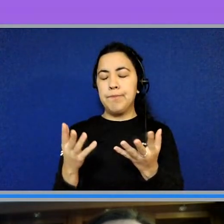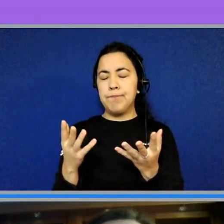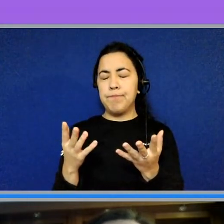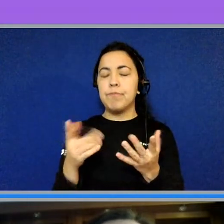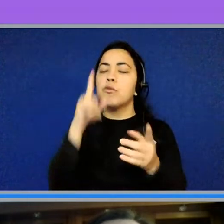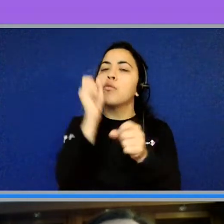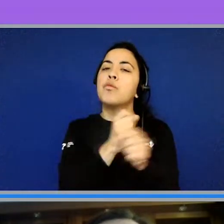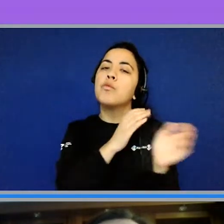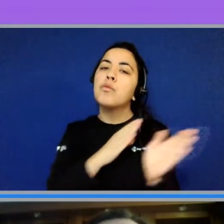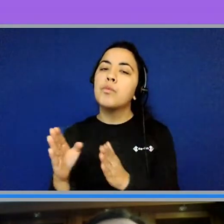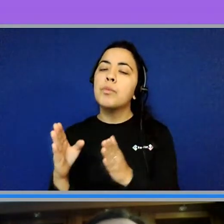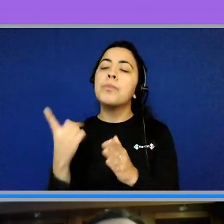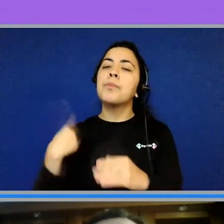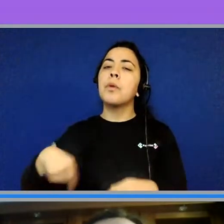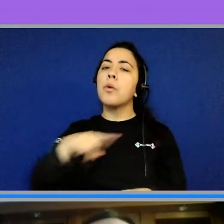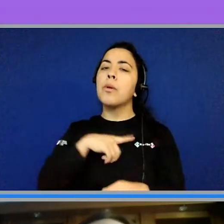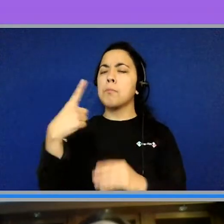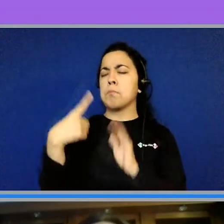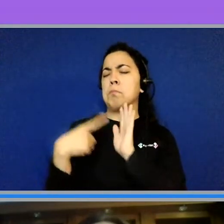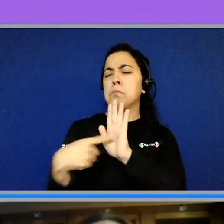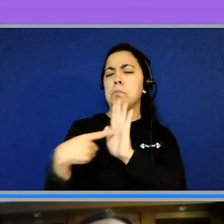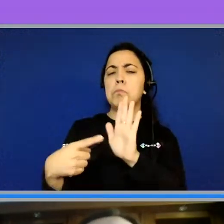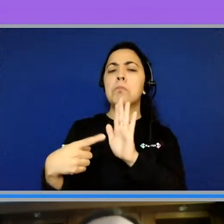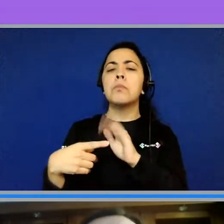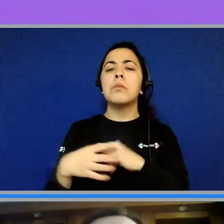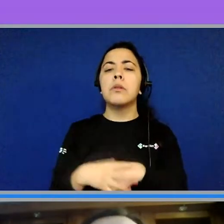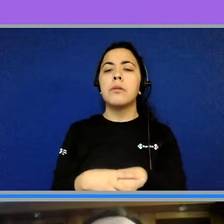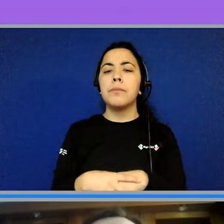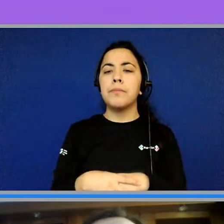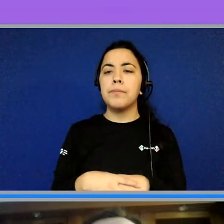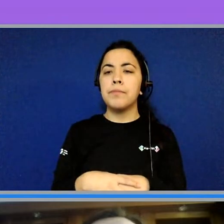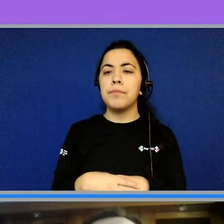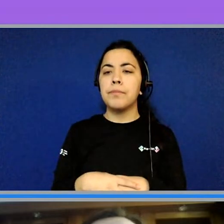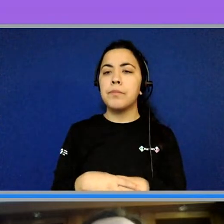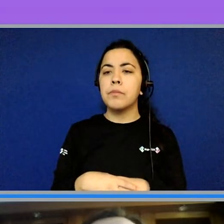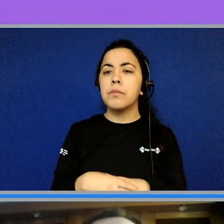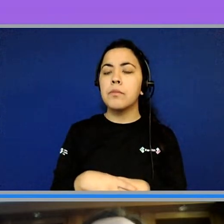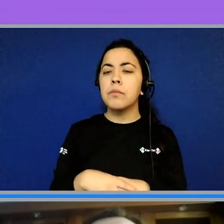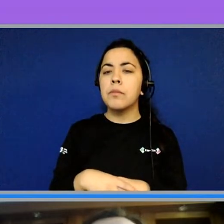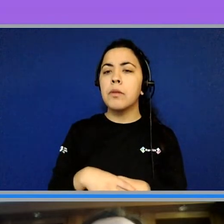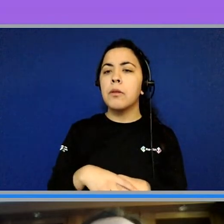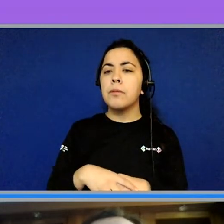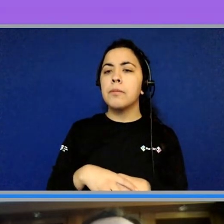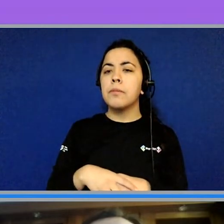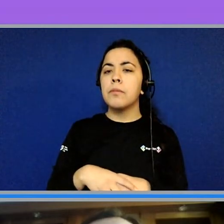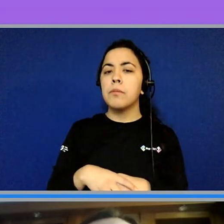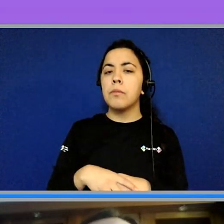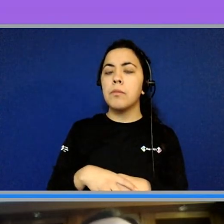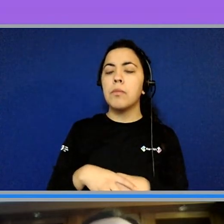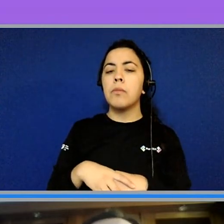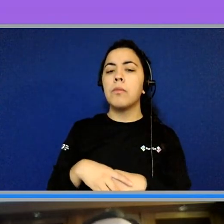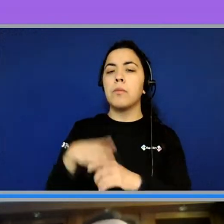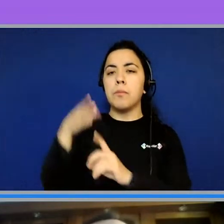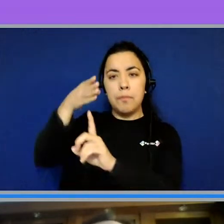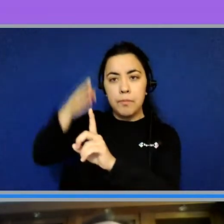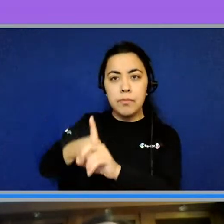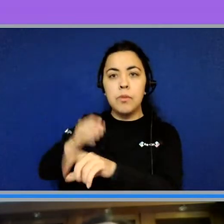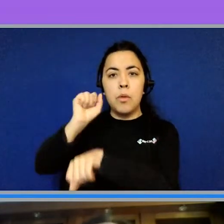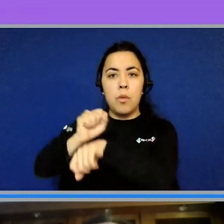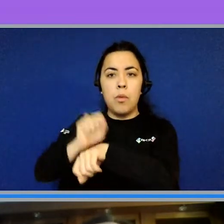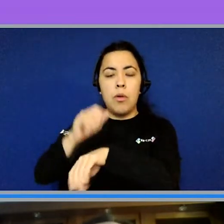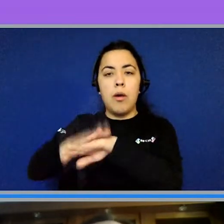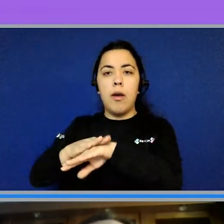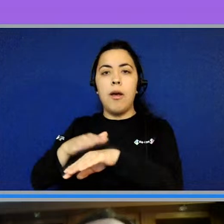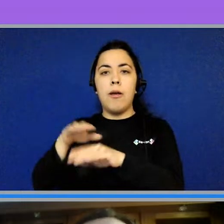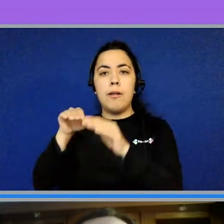strategy. We, for example, going beyond the work on accessibility, we have a package for